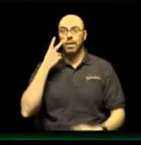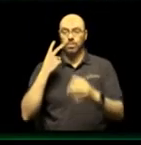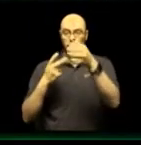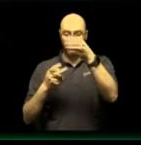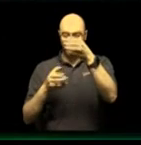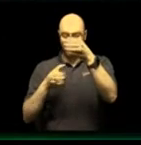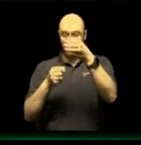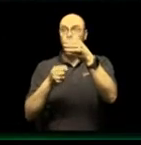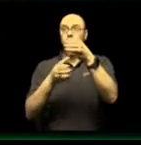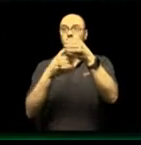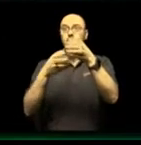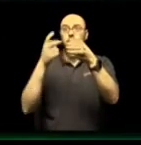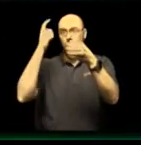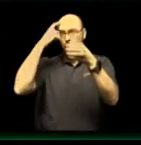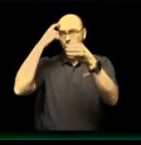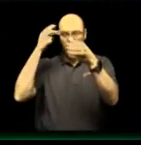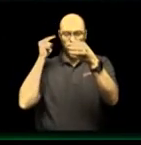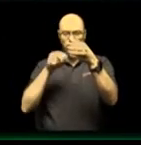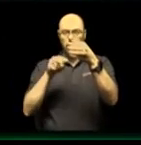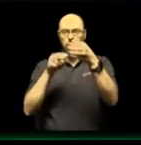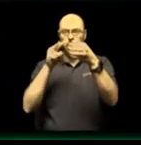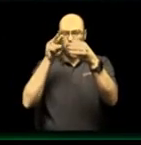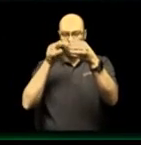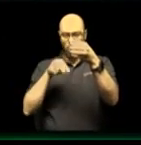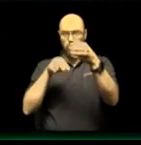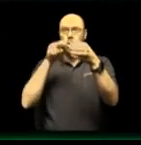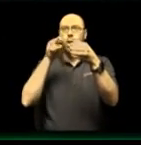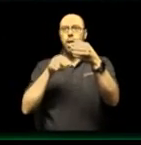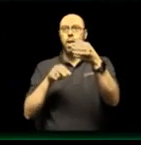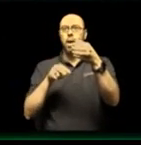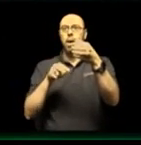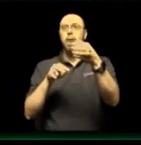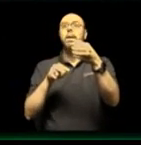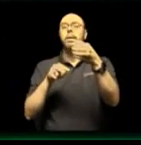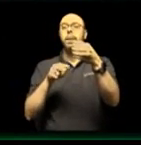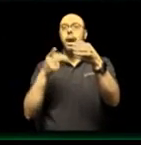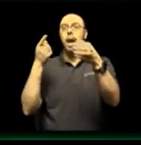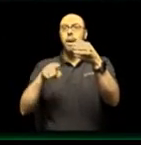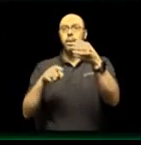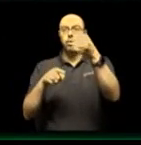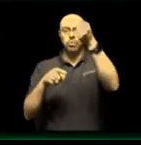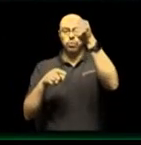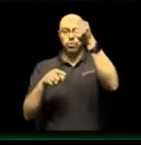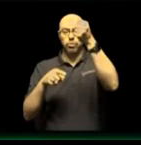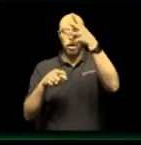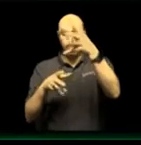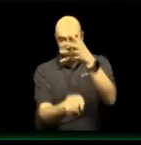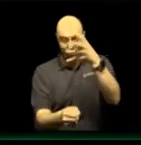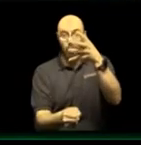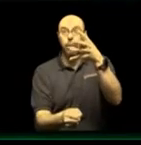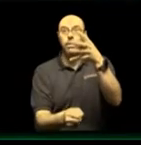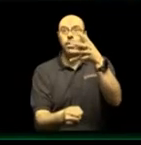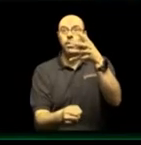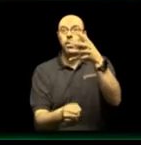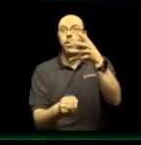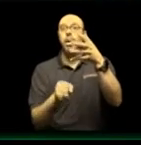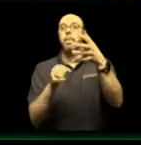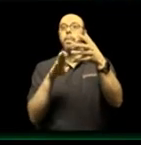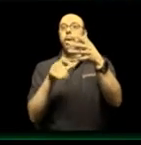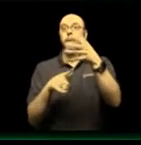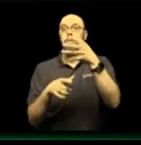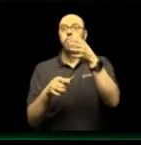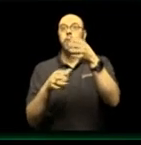your brain's watching, your eyes watching. So you drop, how fast you can. So you